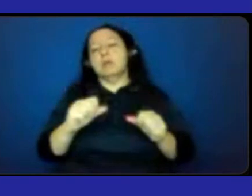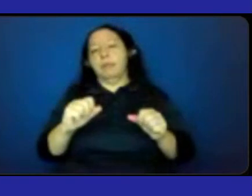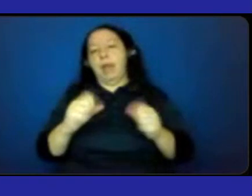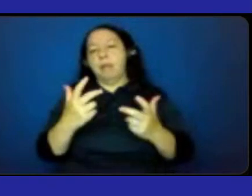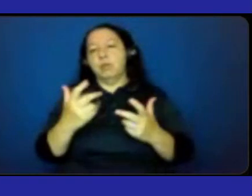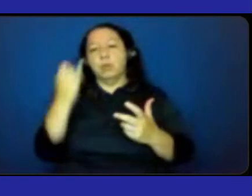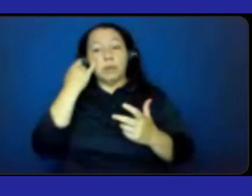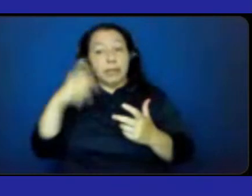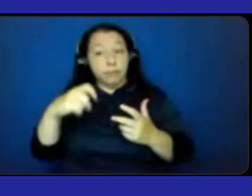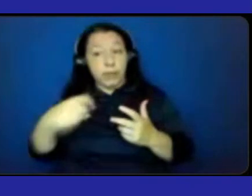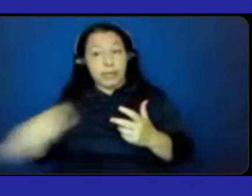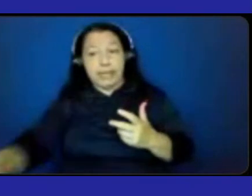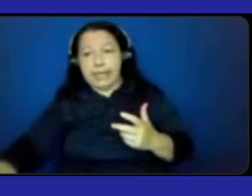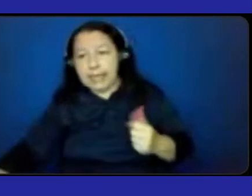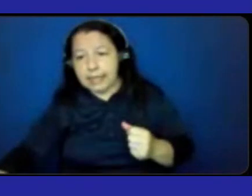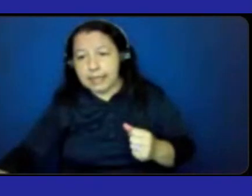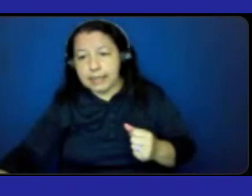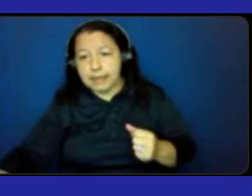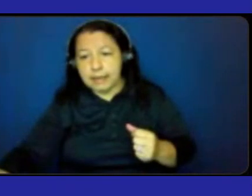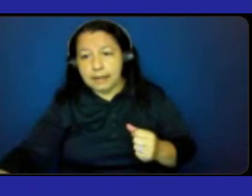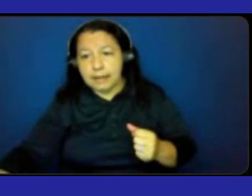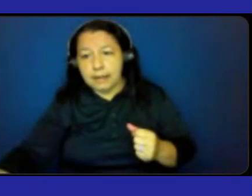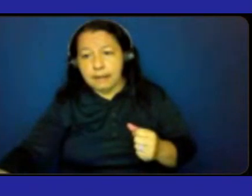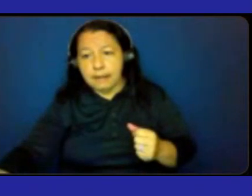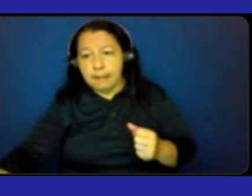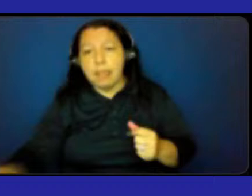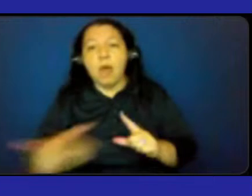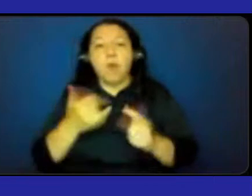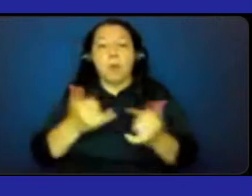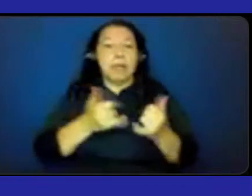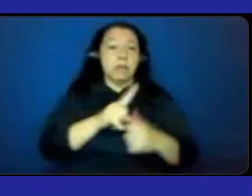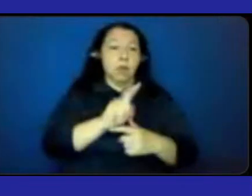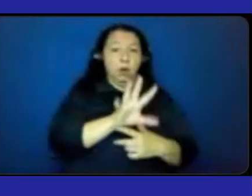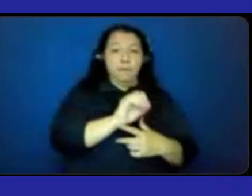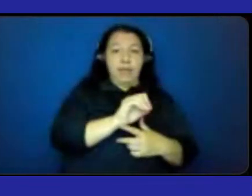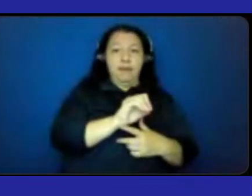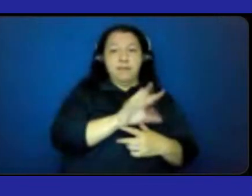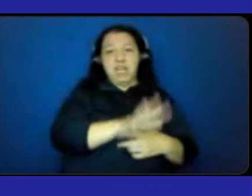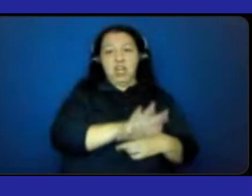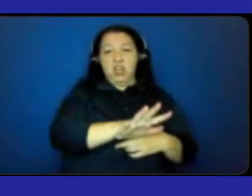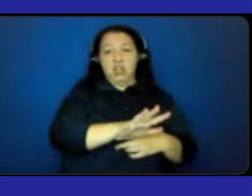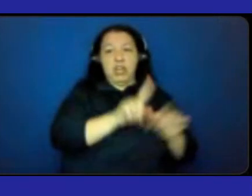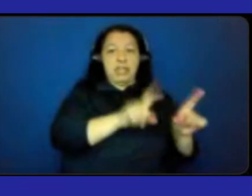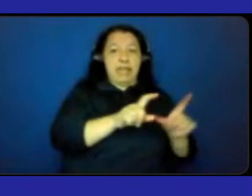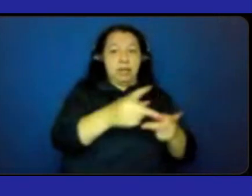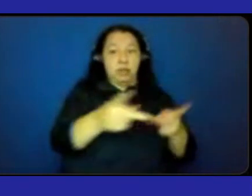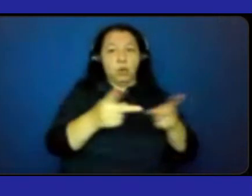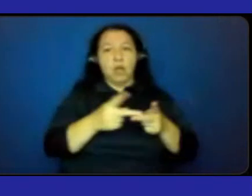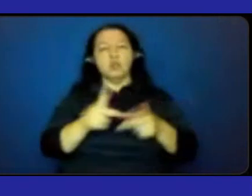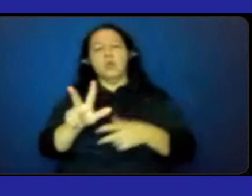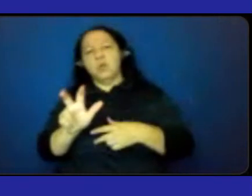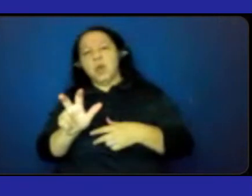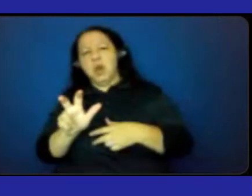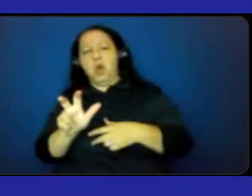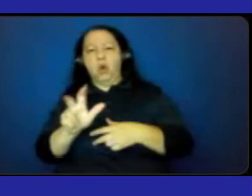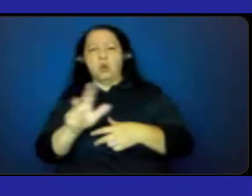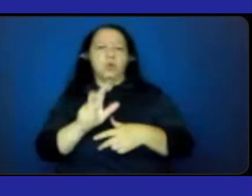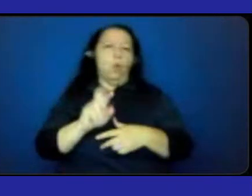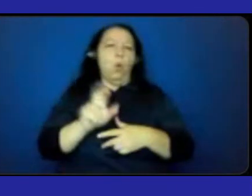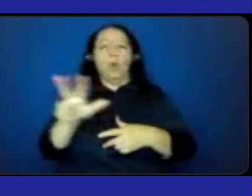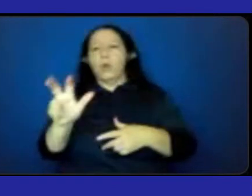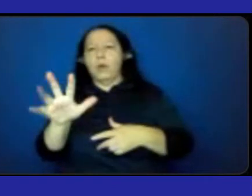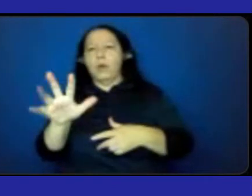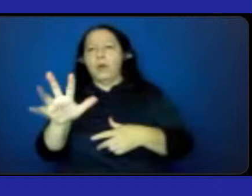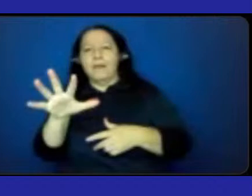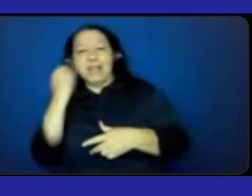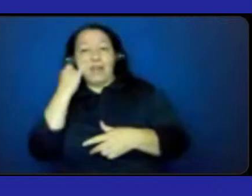need to go from today's 150 or so testing locations to 300 testing locations or 350 testing locations,